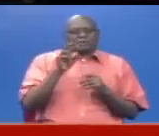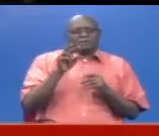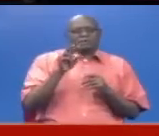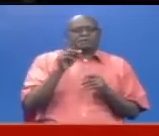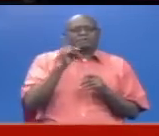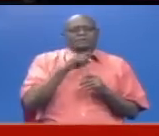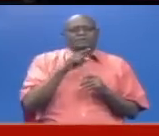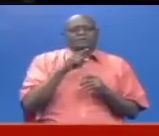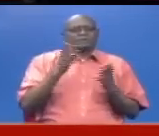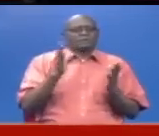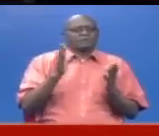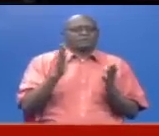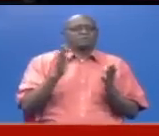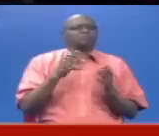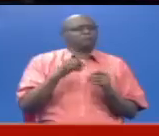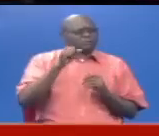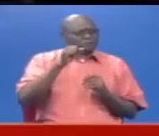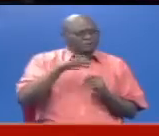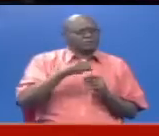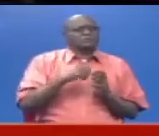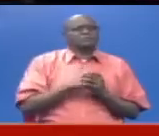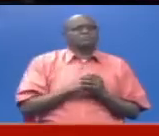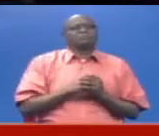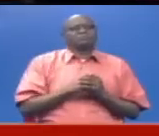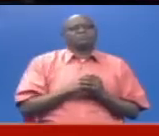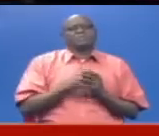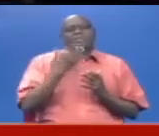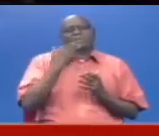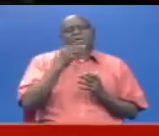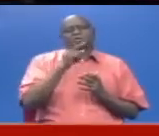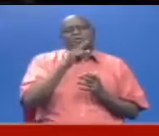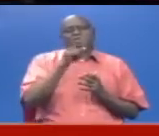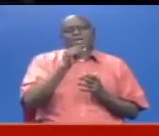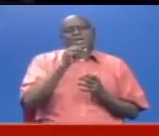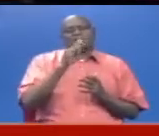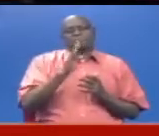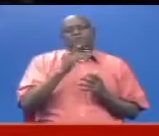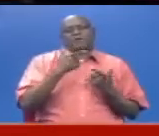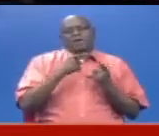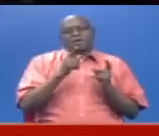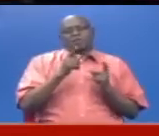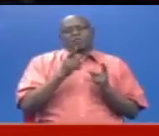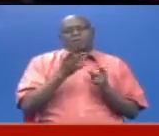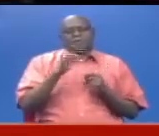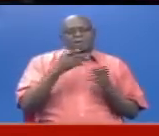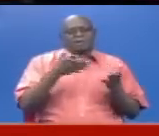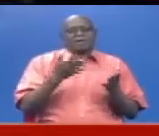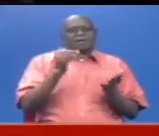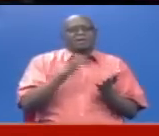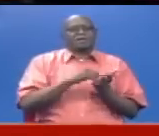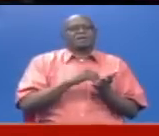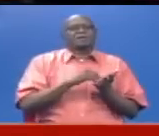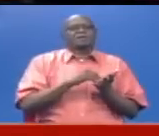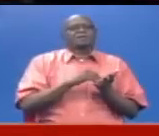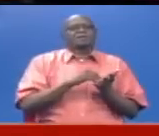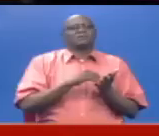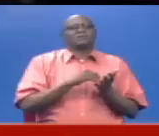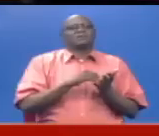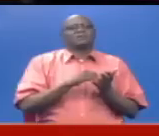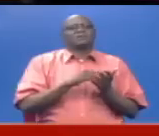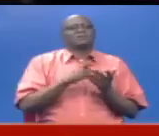you received it? Yes. Thanks, Zainab, first of all, for allowing us to come back here again. Mm-hmm. And are you sure you didn't want us to start with the